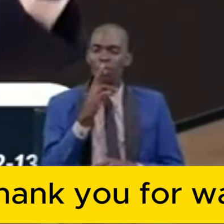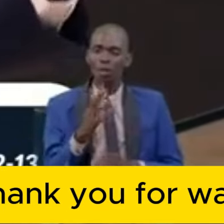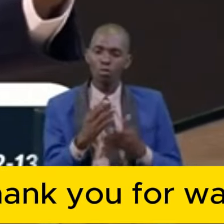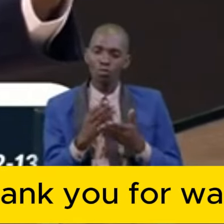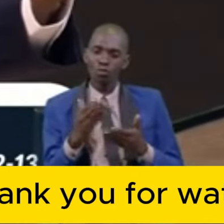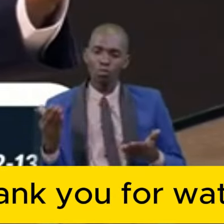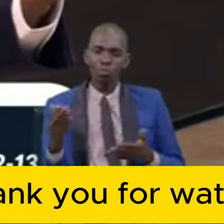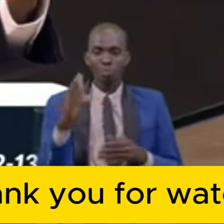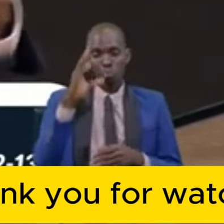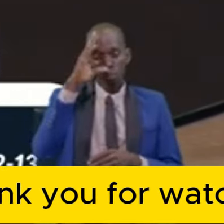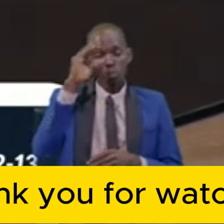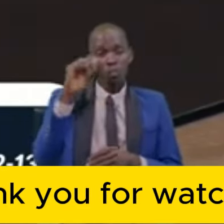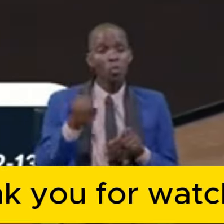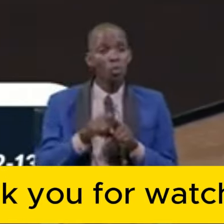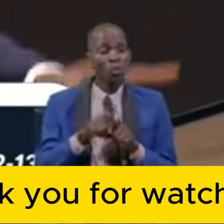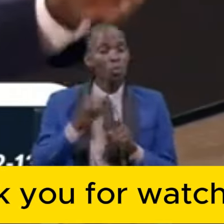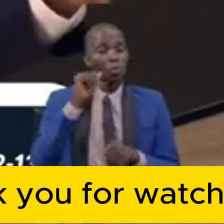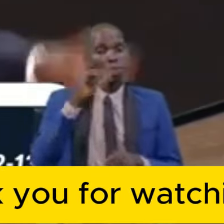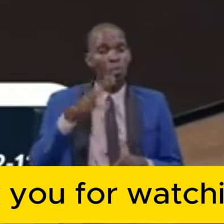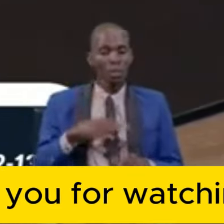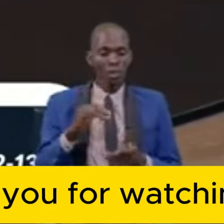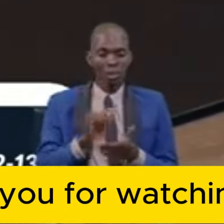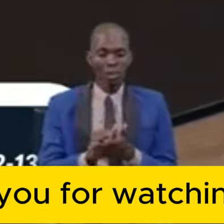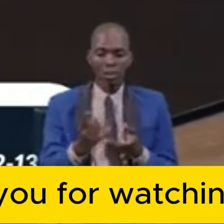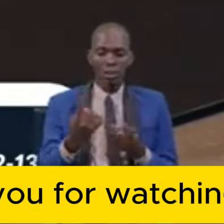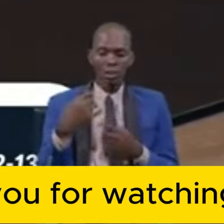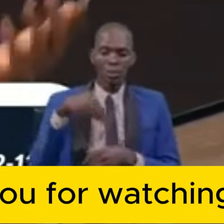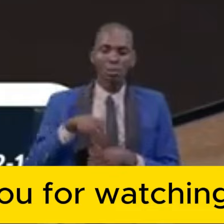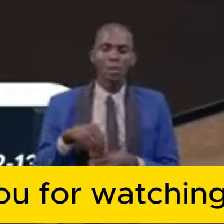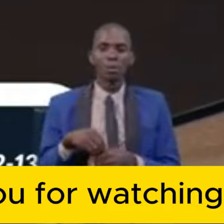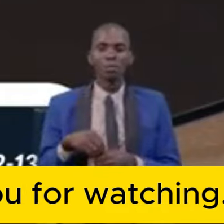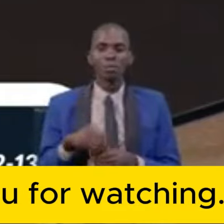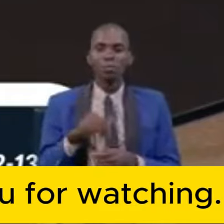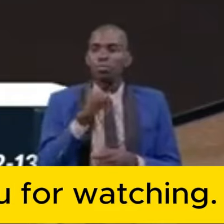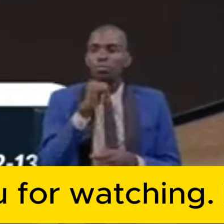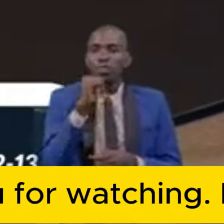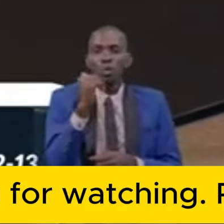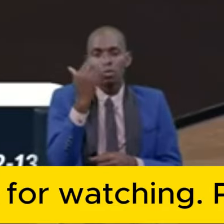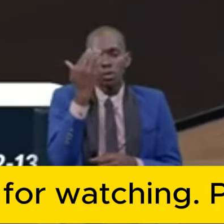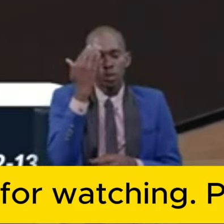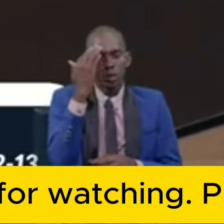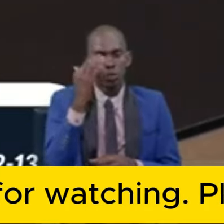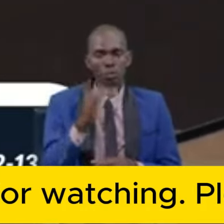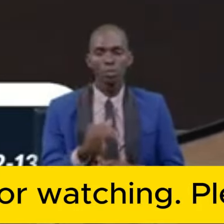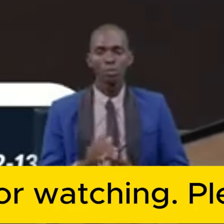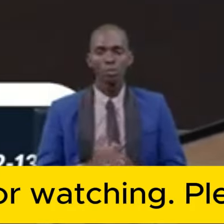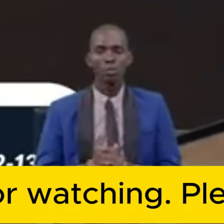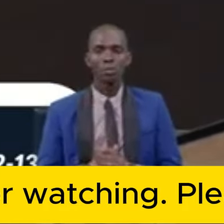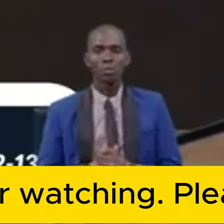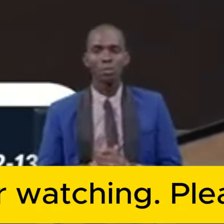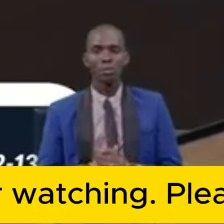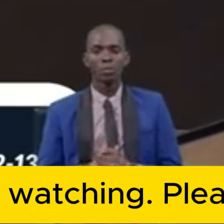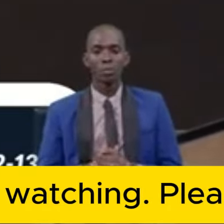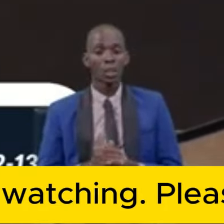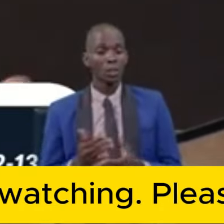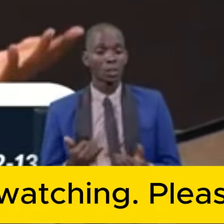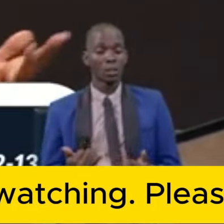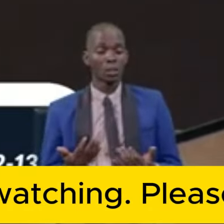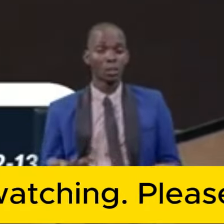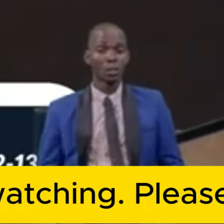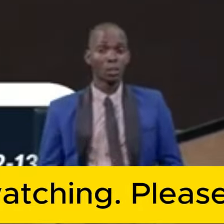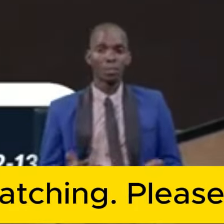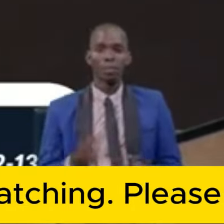men, even women, crept in unawares. Now, over here,